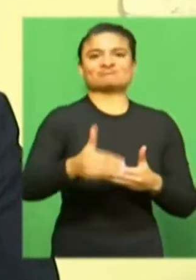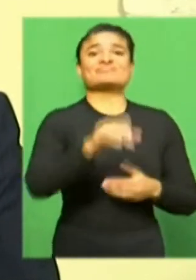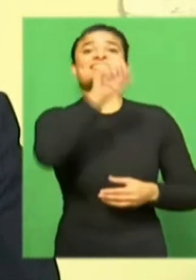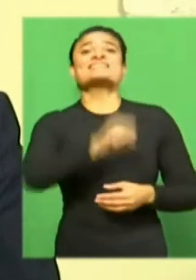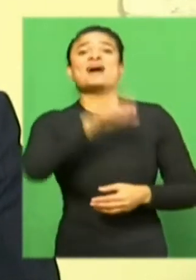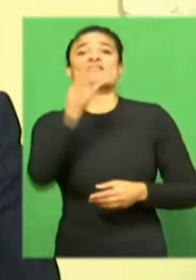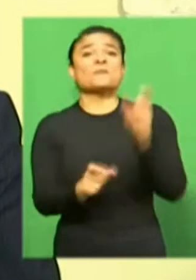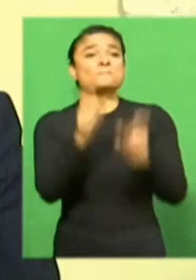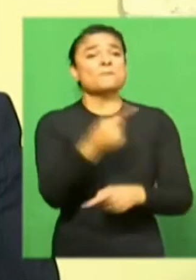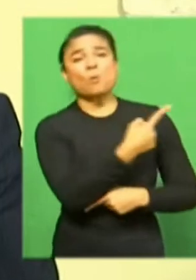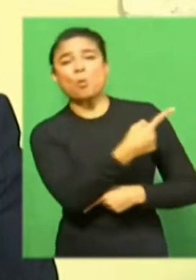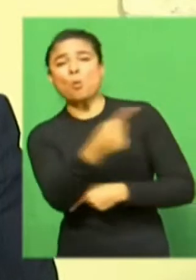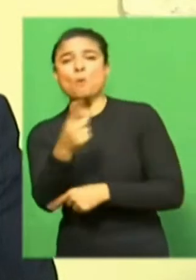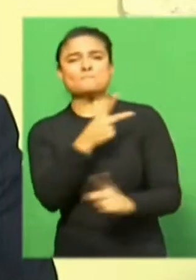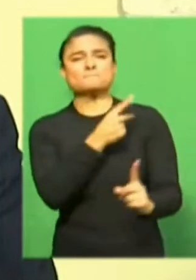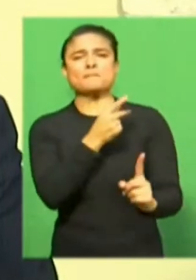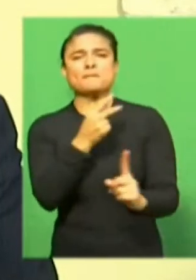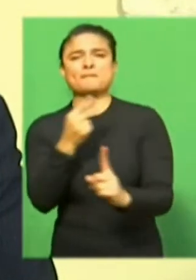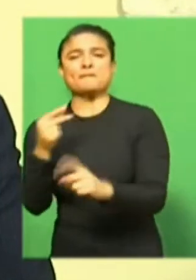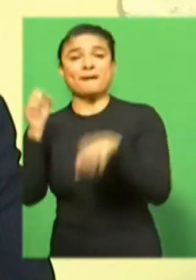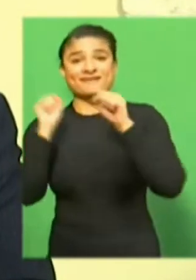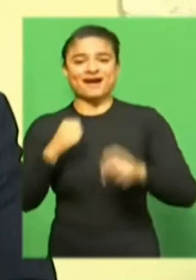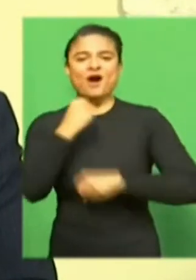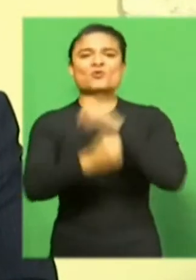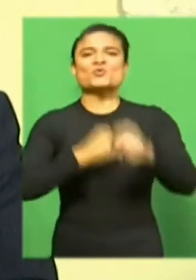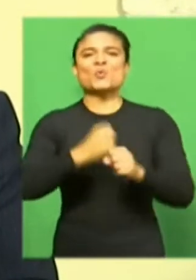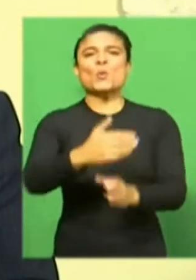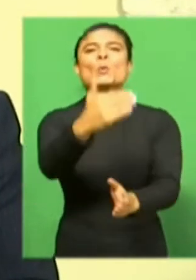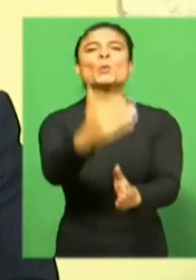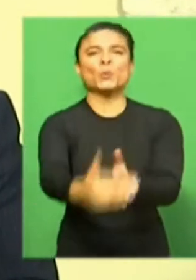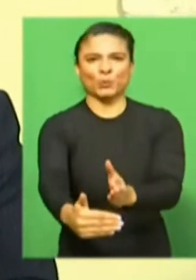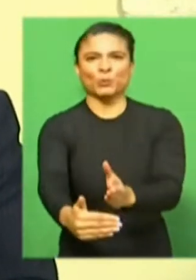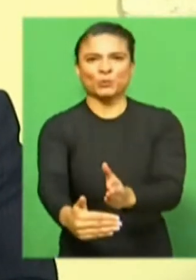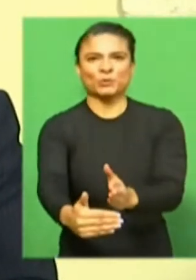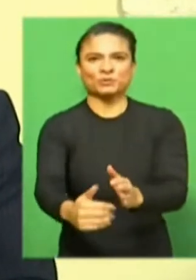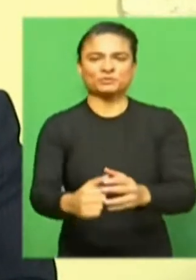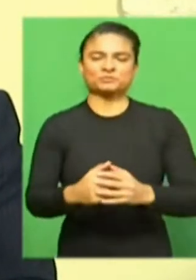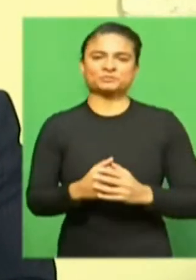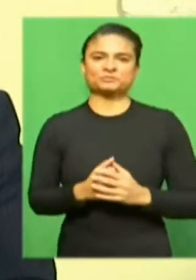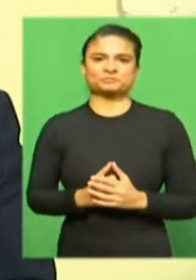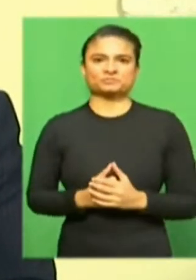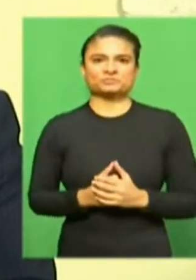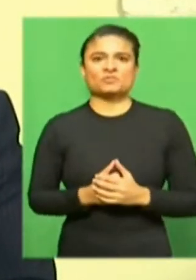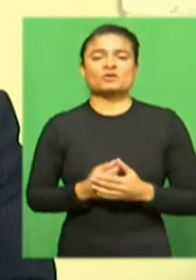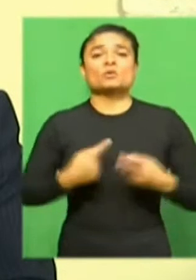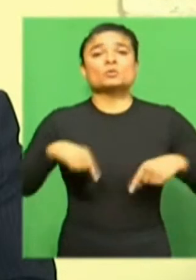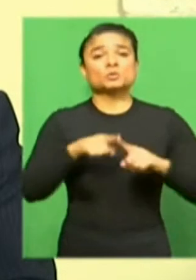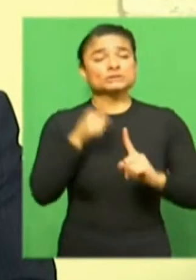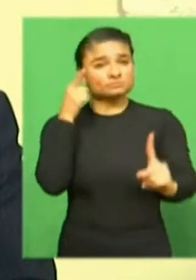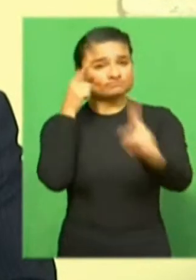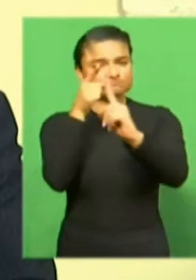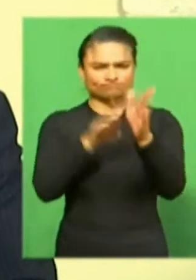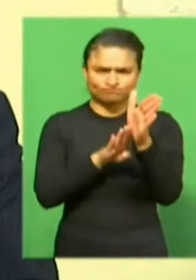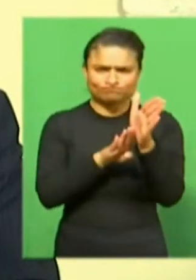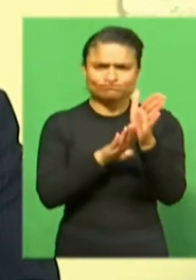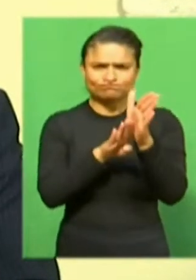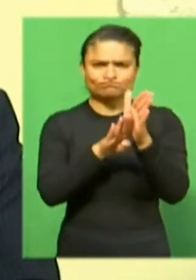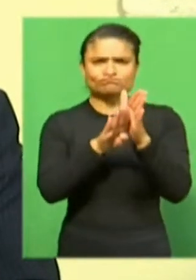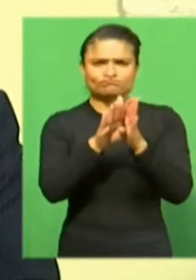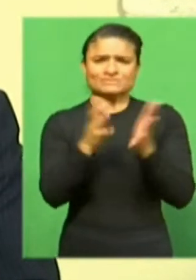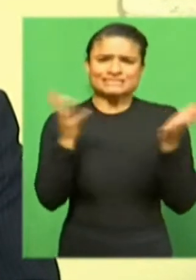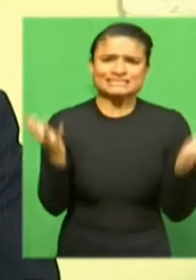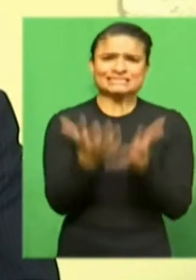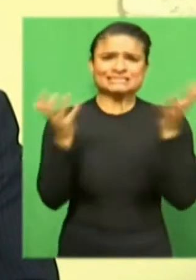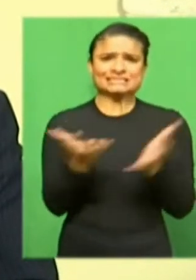year. We've made tremendous progress also in addressing the challenges